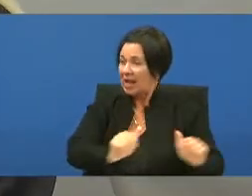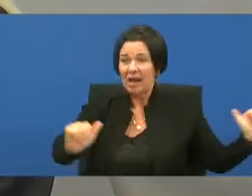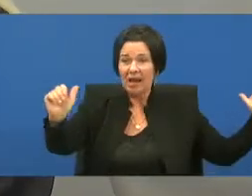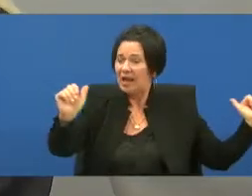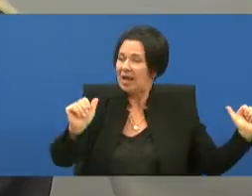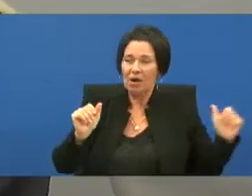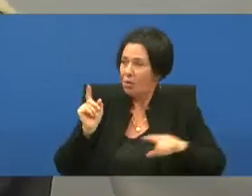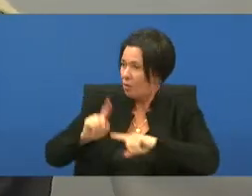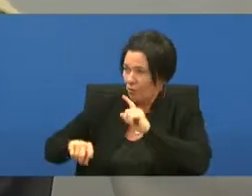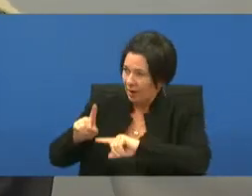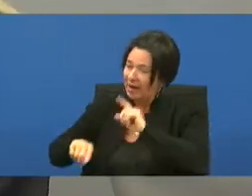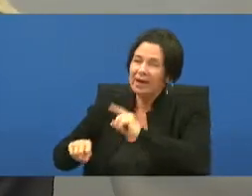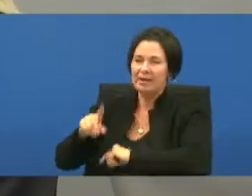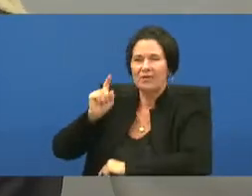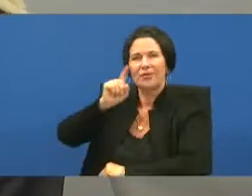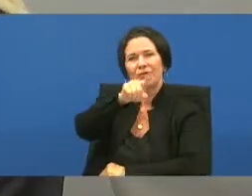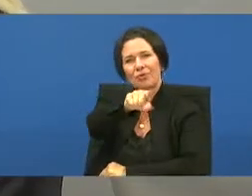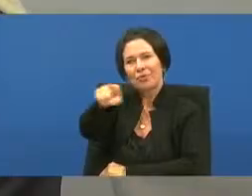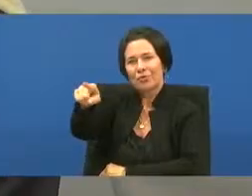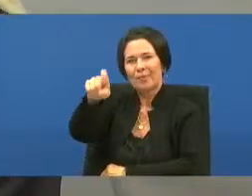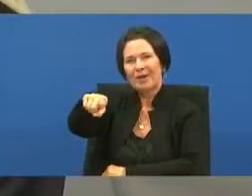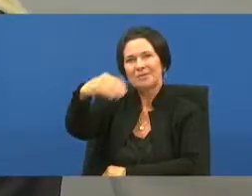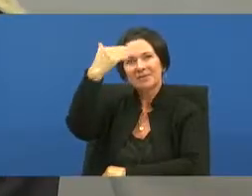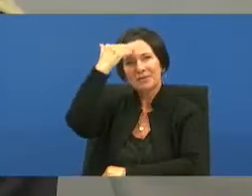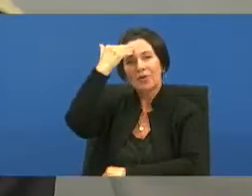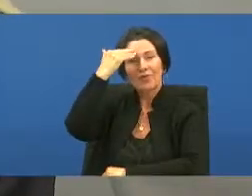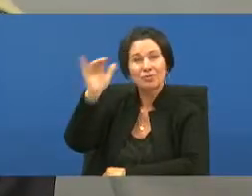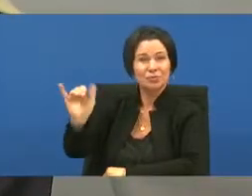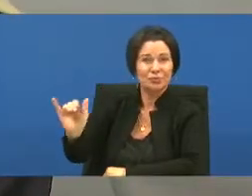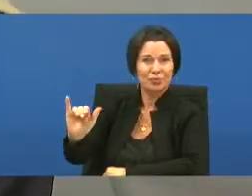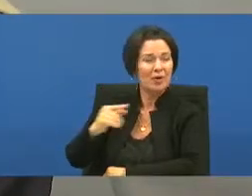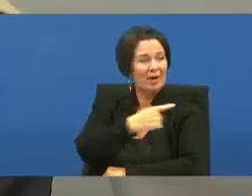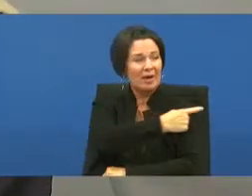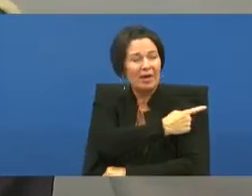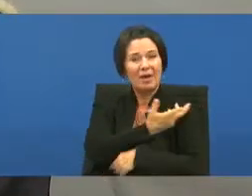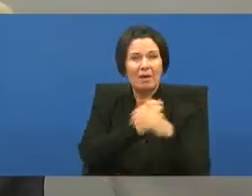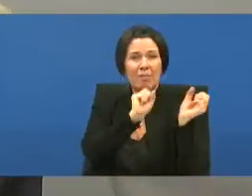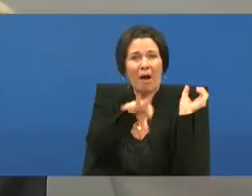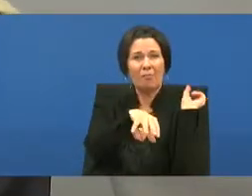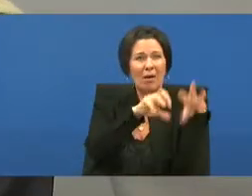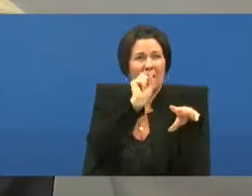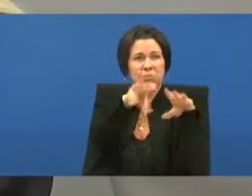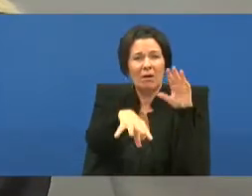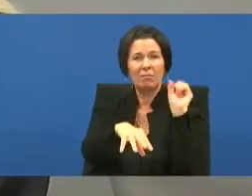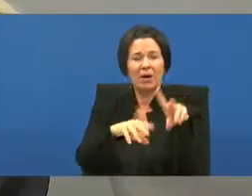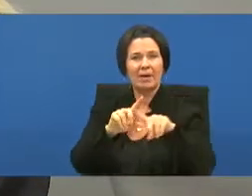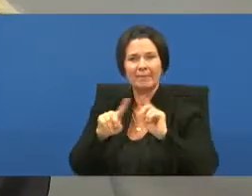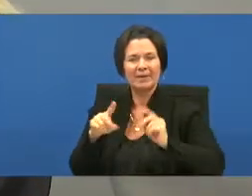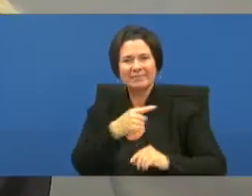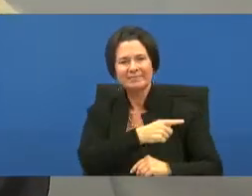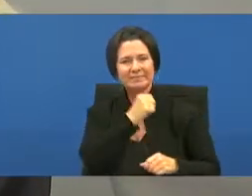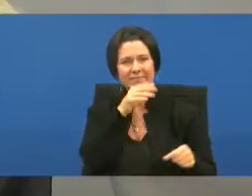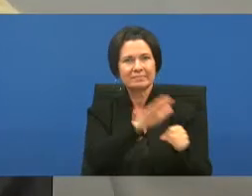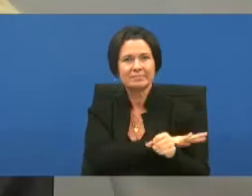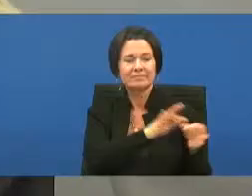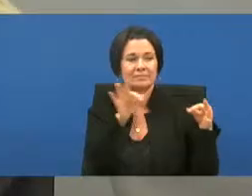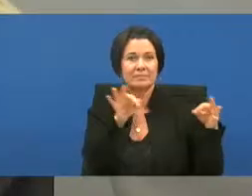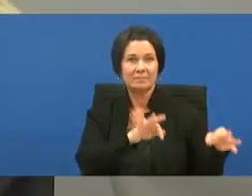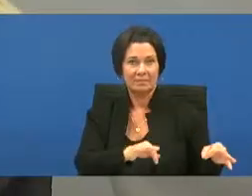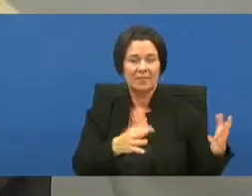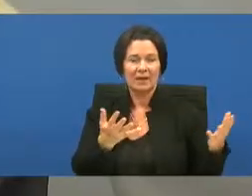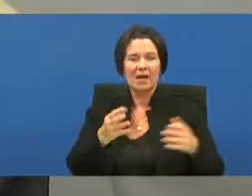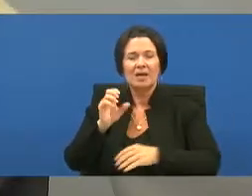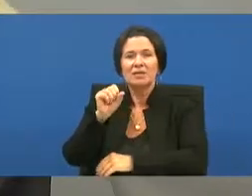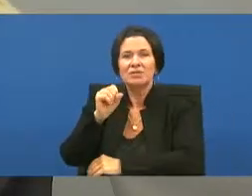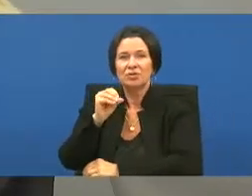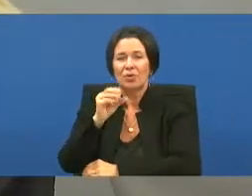prisons and other buckets that fund other things like river centers. It's pretty simple